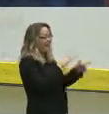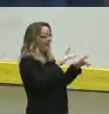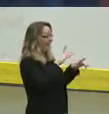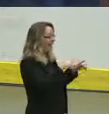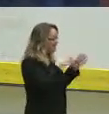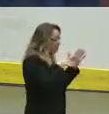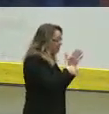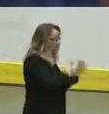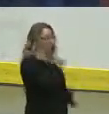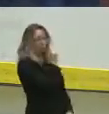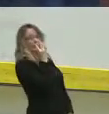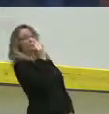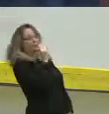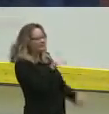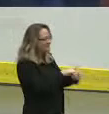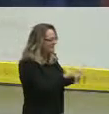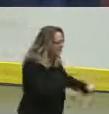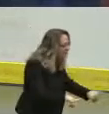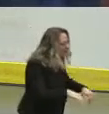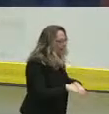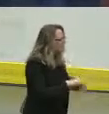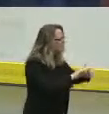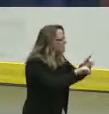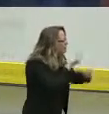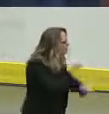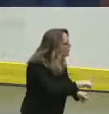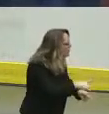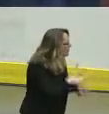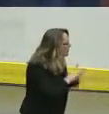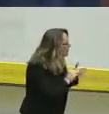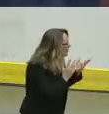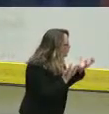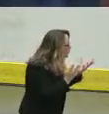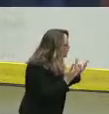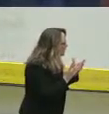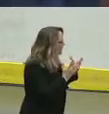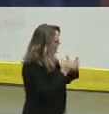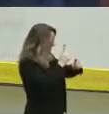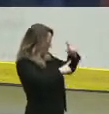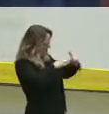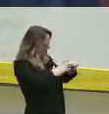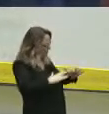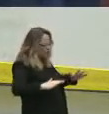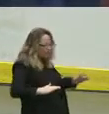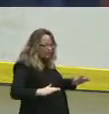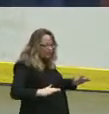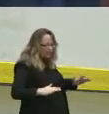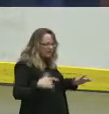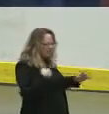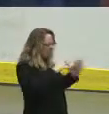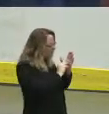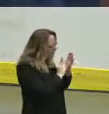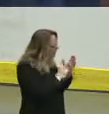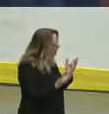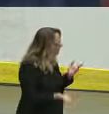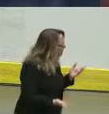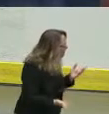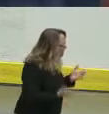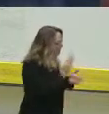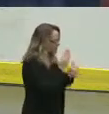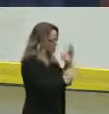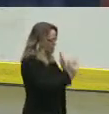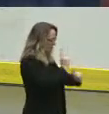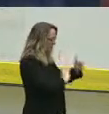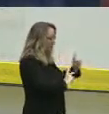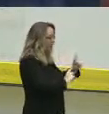how much diversity we have here at UC and our commonality within those diverse groups. We learned that some of us didn't have that